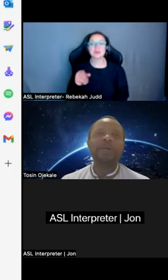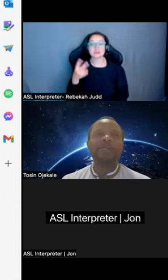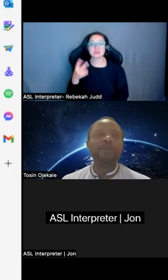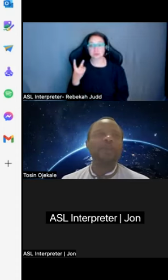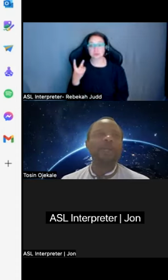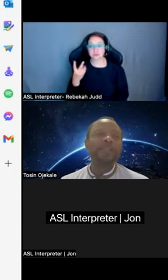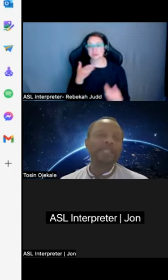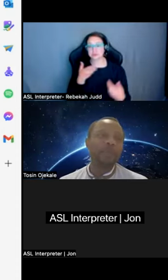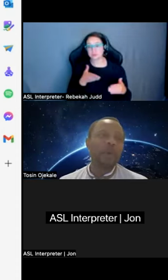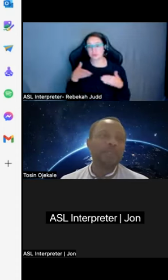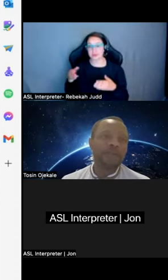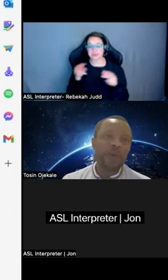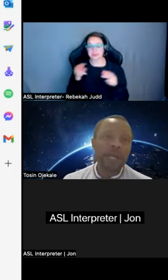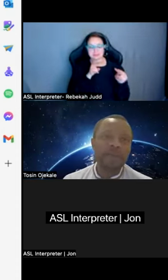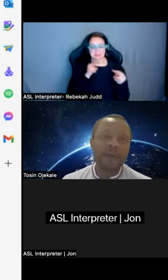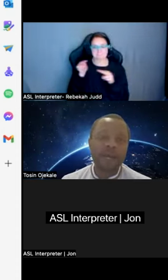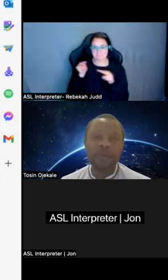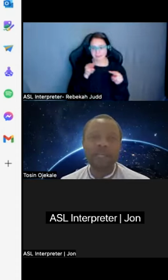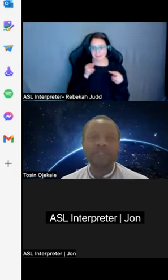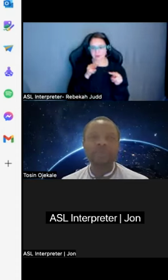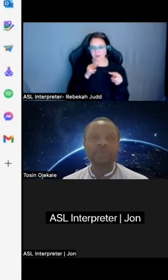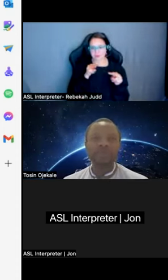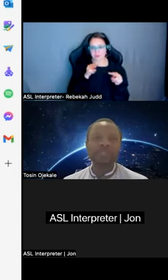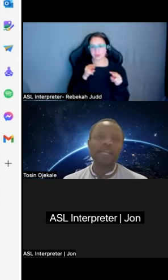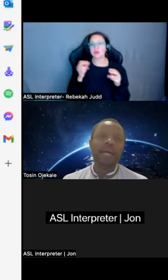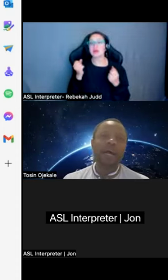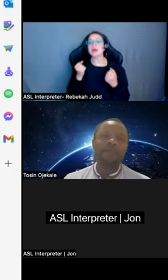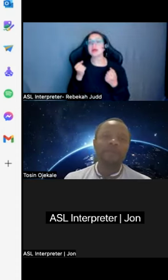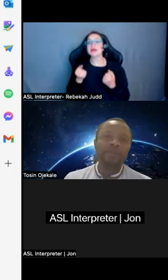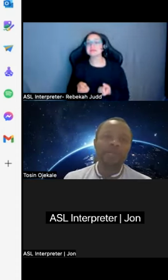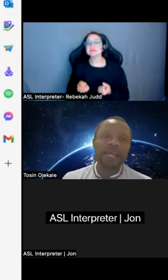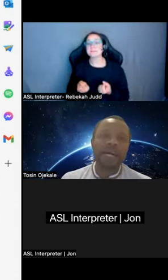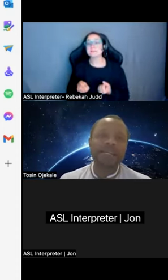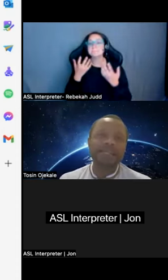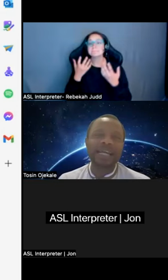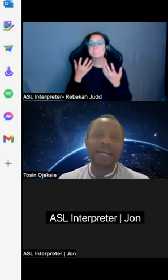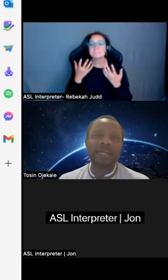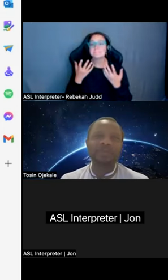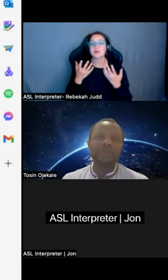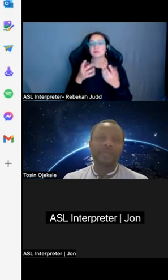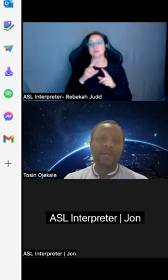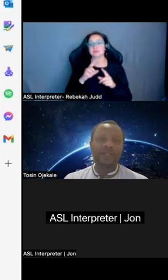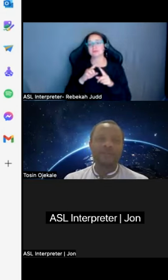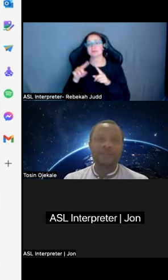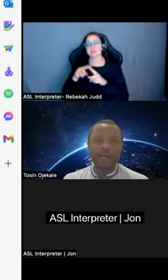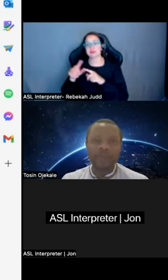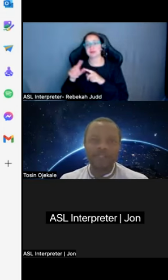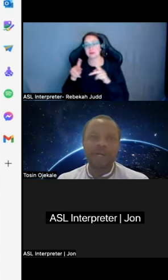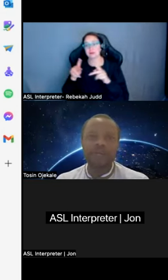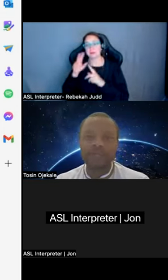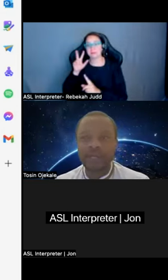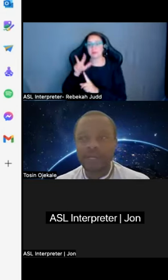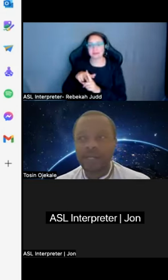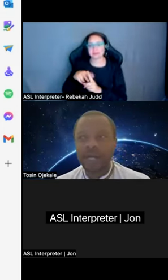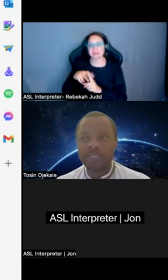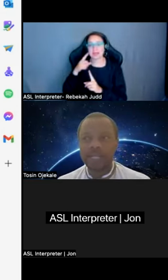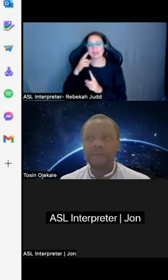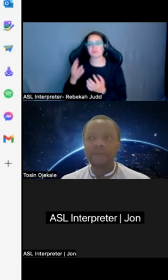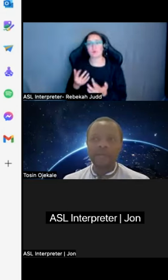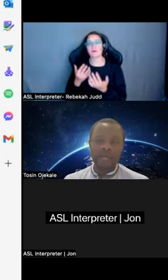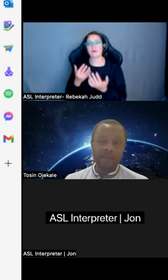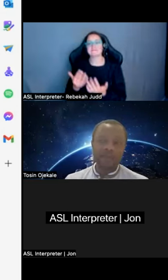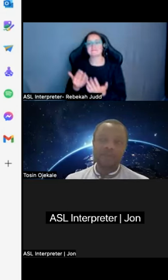alarm. So if it is a multi-floor environment, you would usually have people that are assigned and referred to as the fire marshals